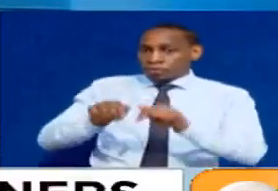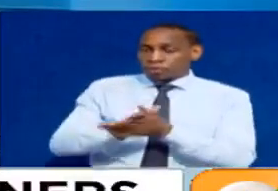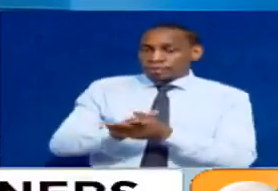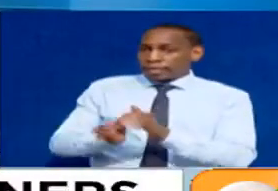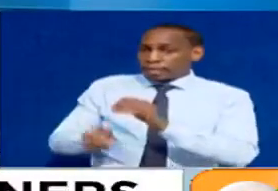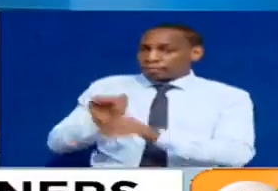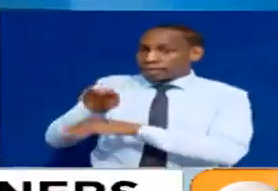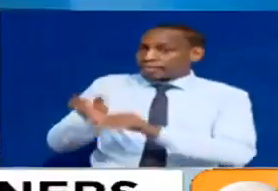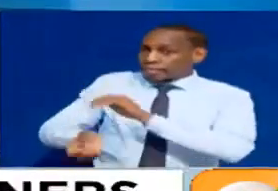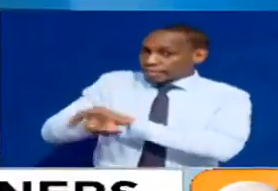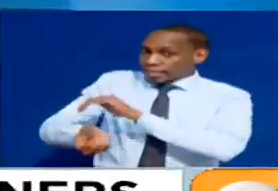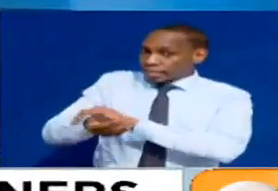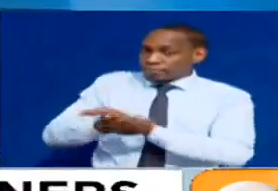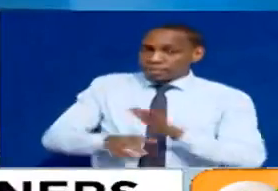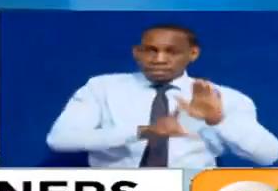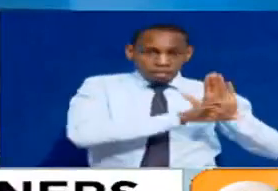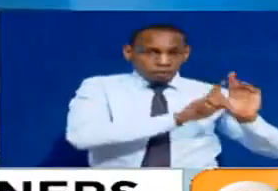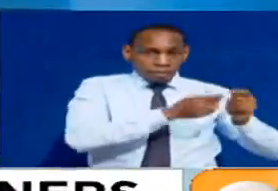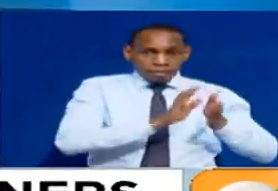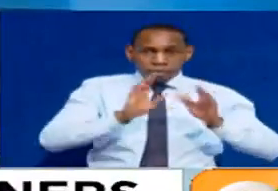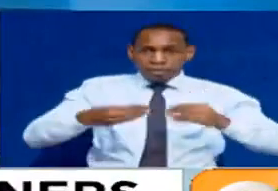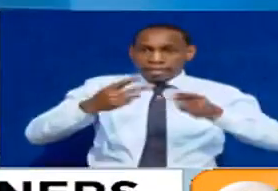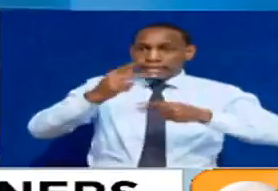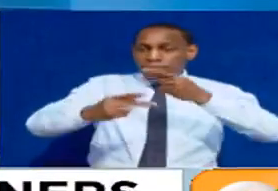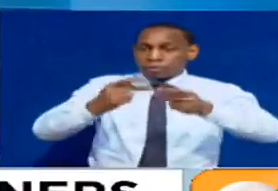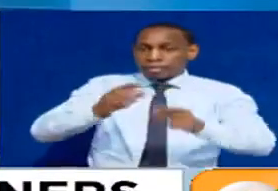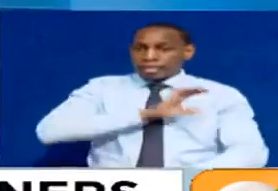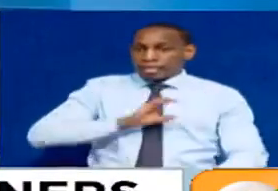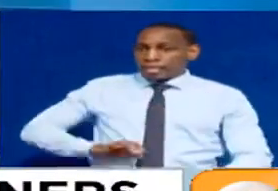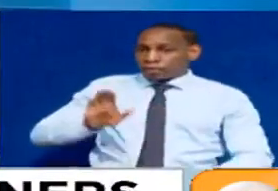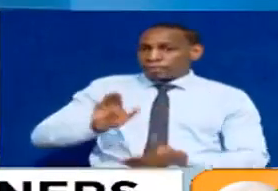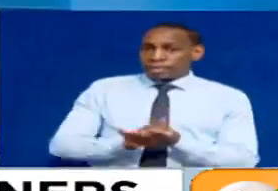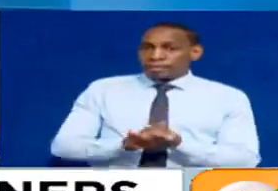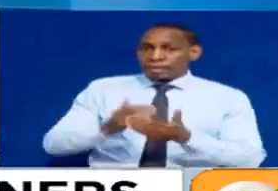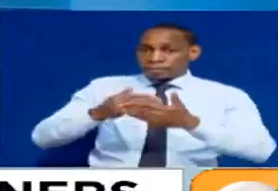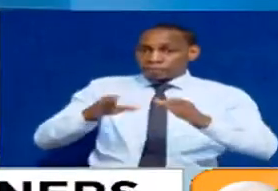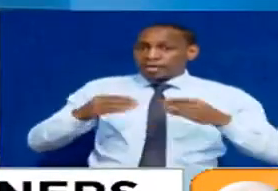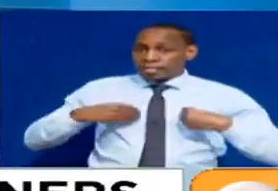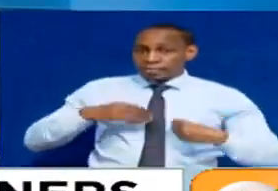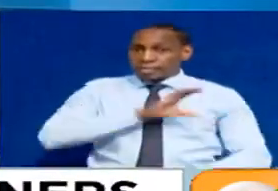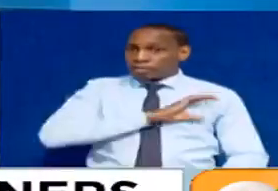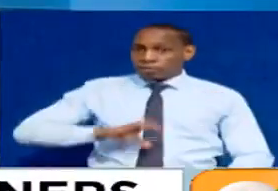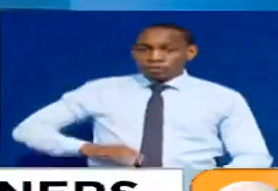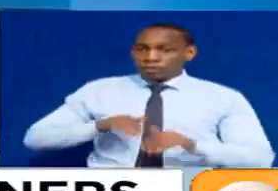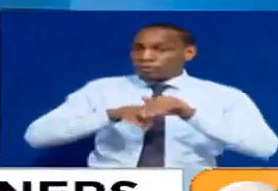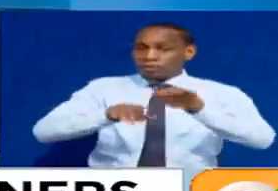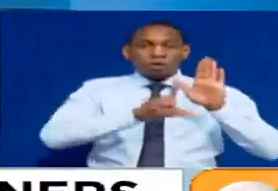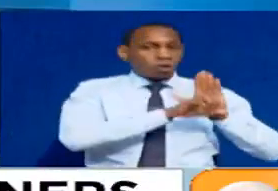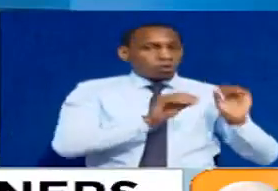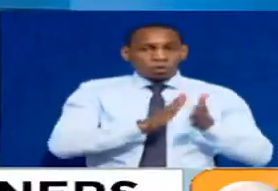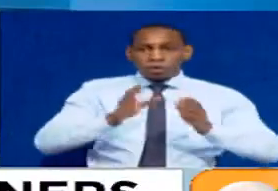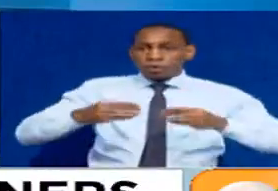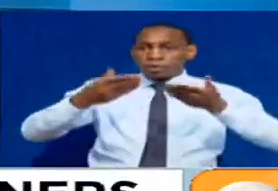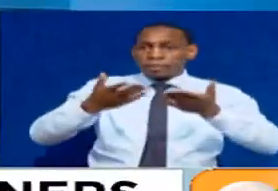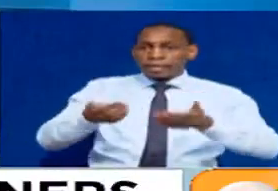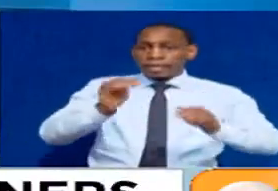put to task to explain irregularities in tender process at the Commission. Although admitting that the Commission did not follow the law in